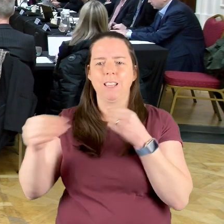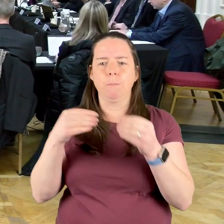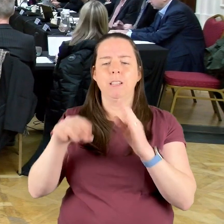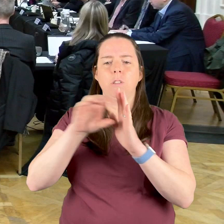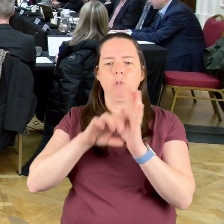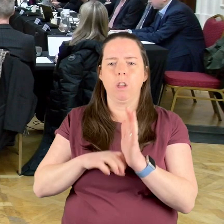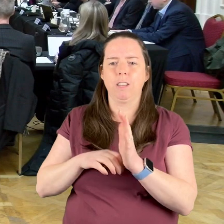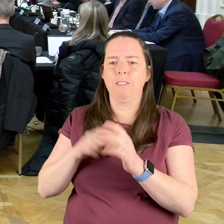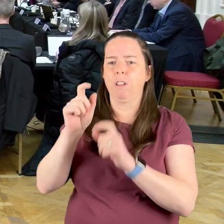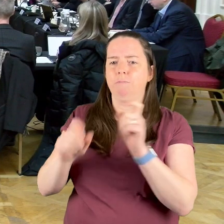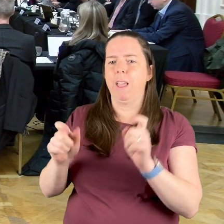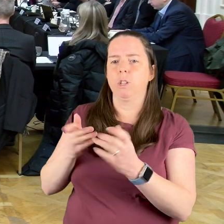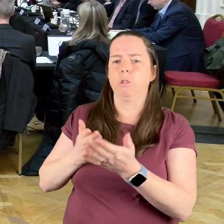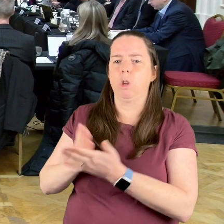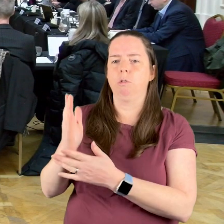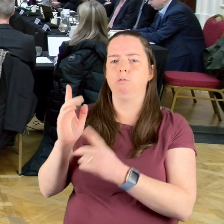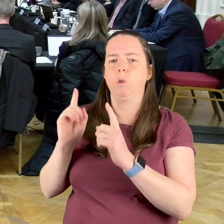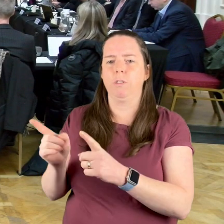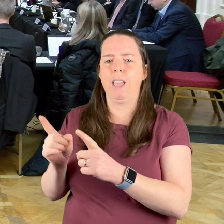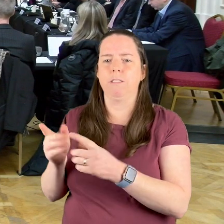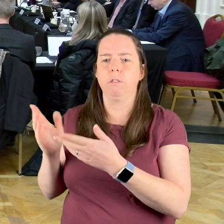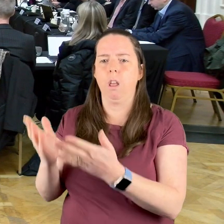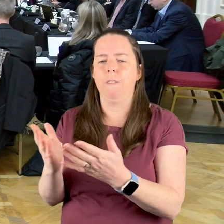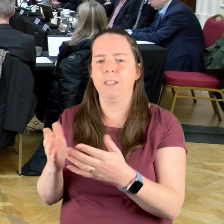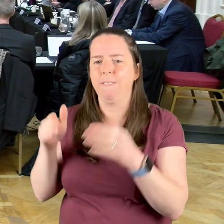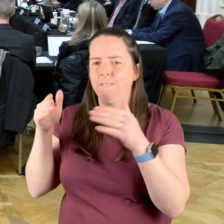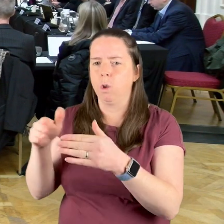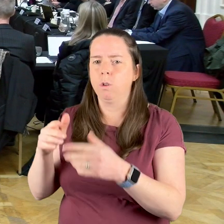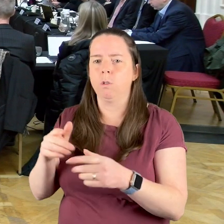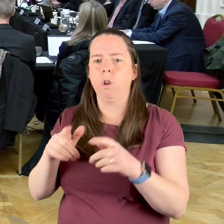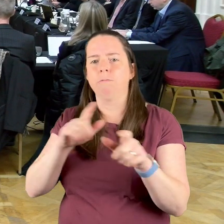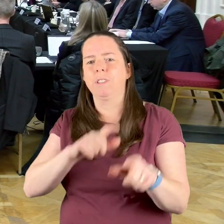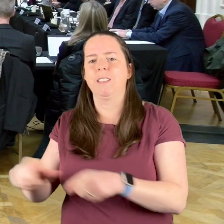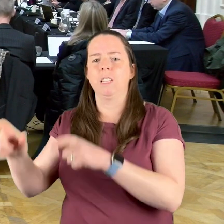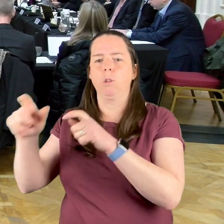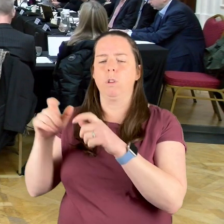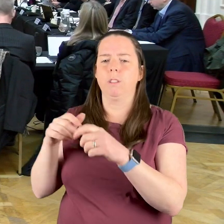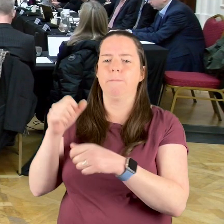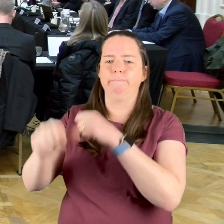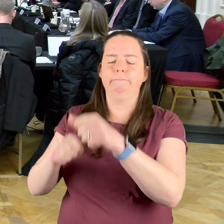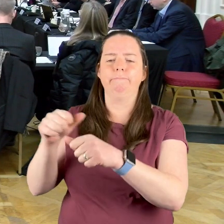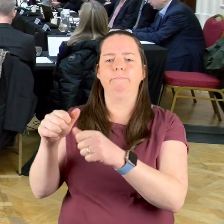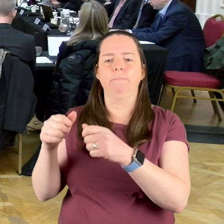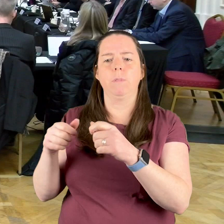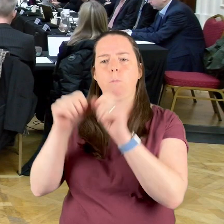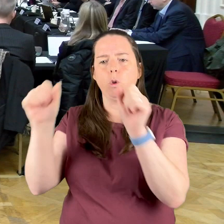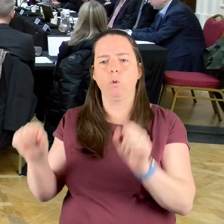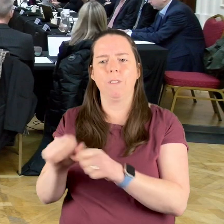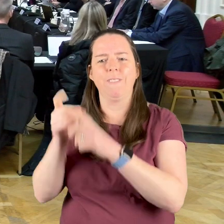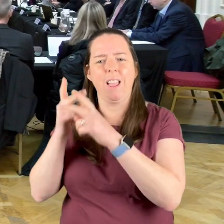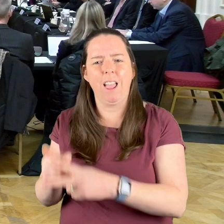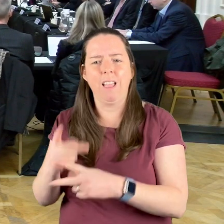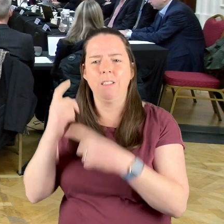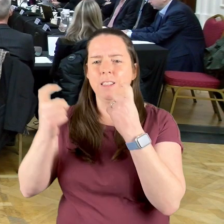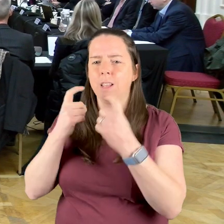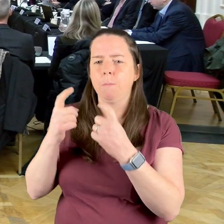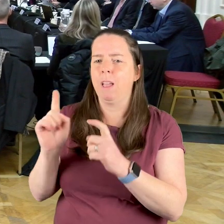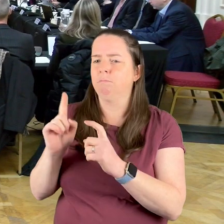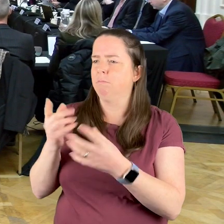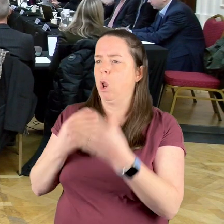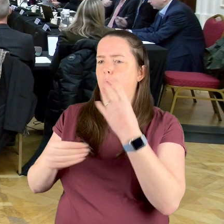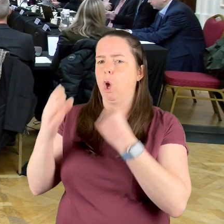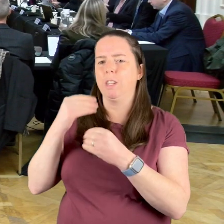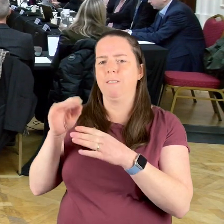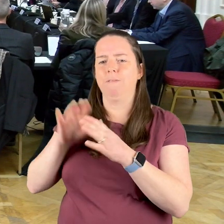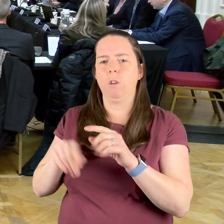that service, and focusing on continuous flow models of care and thinking about what the learning is from